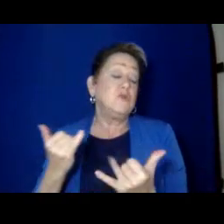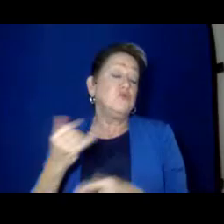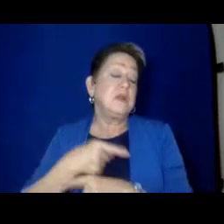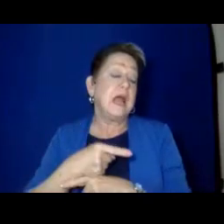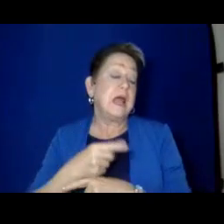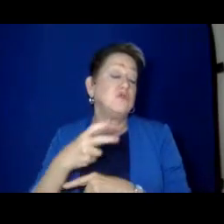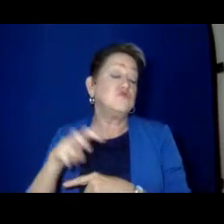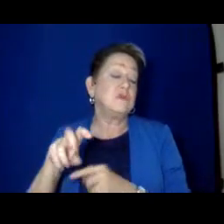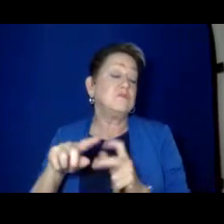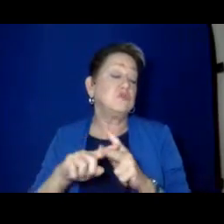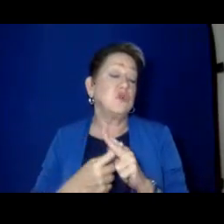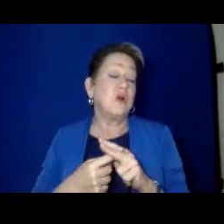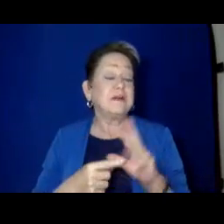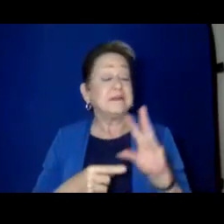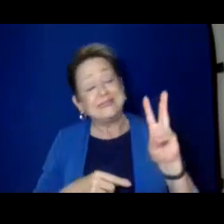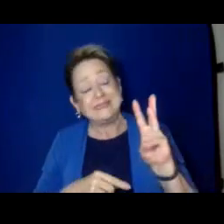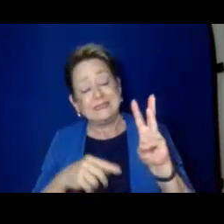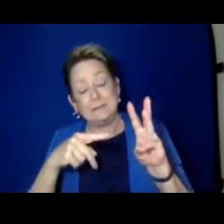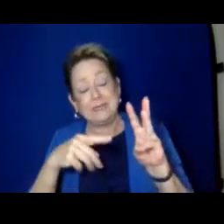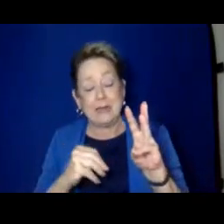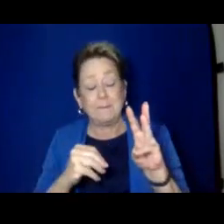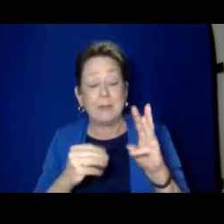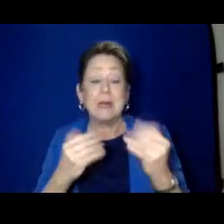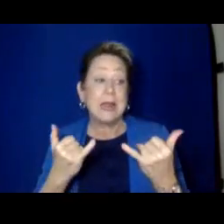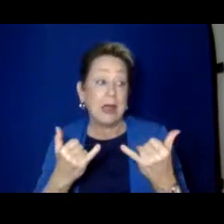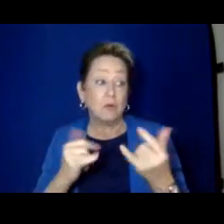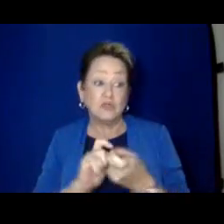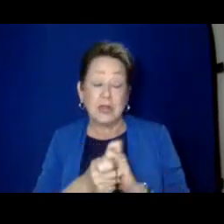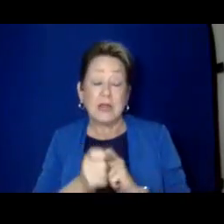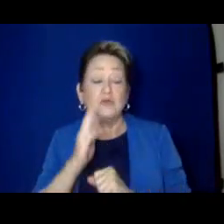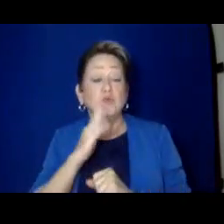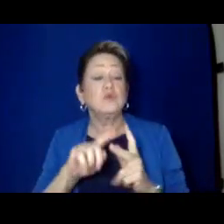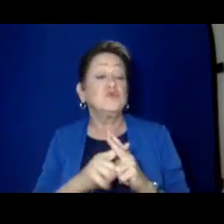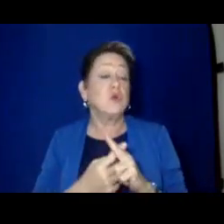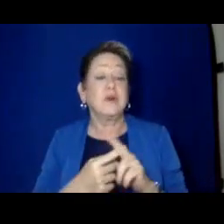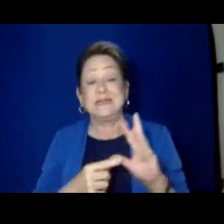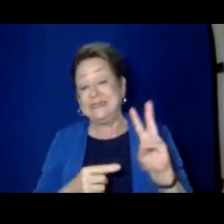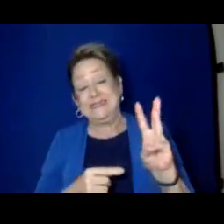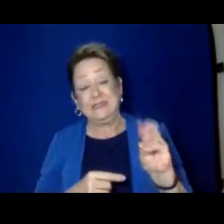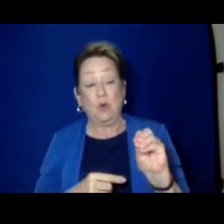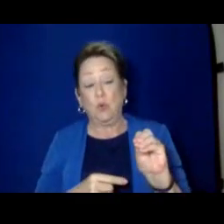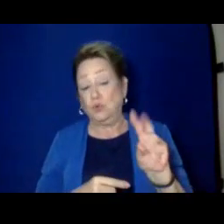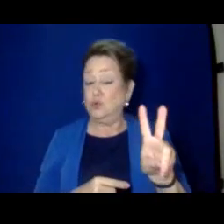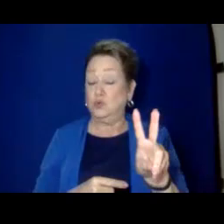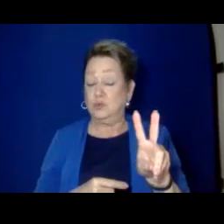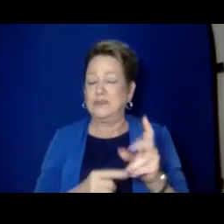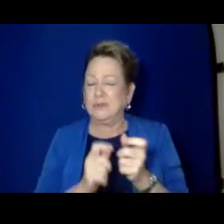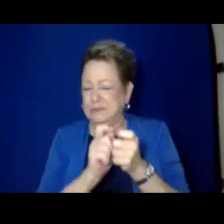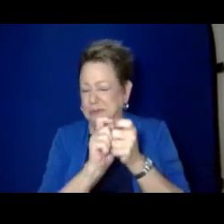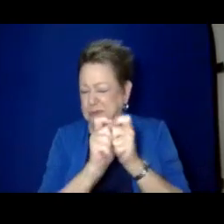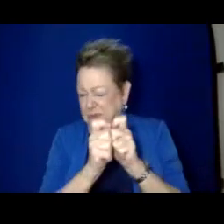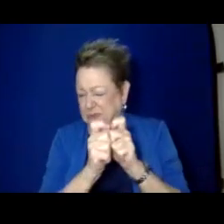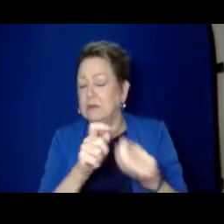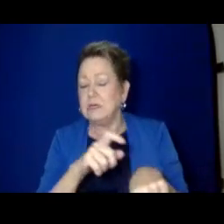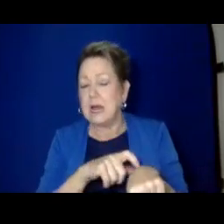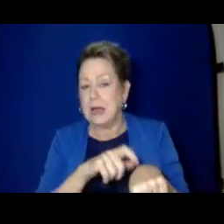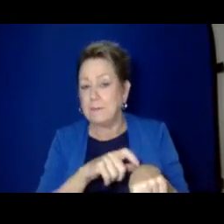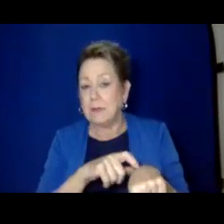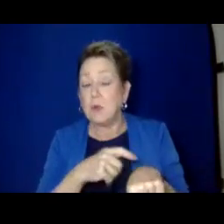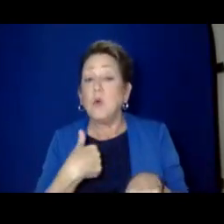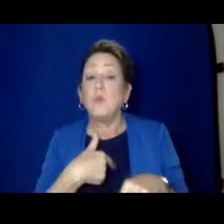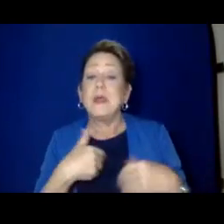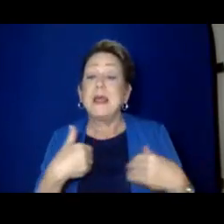is starting at 6 p.m., but now it's going to start at 6:01 or 6:02. So it's a minor shift in the time.